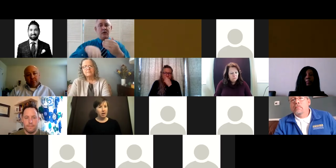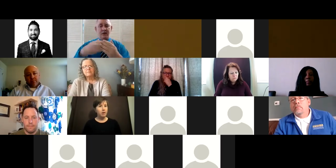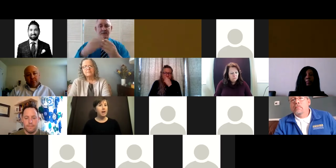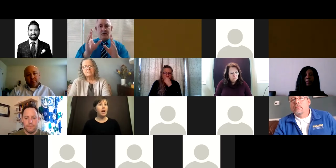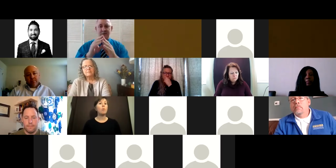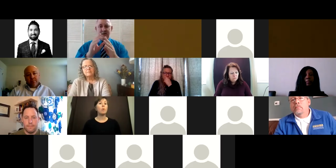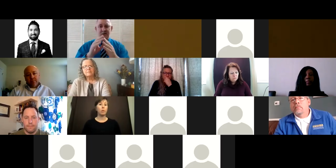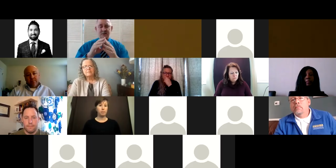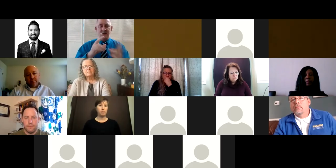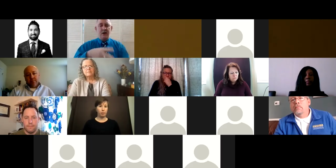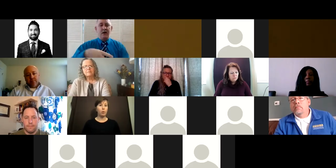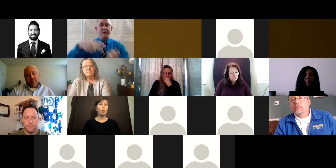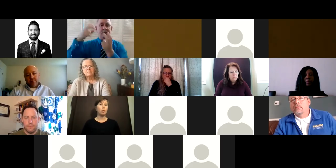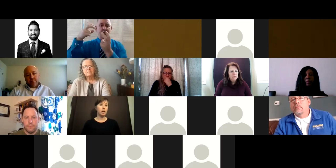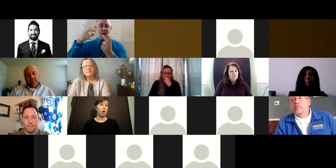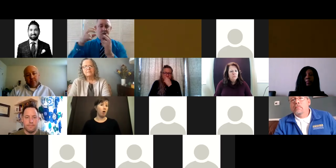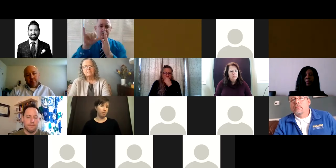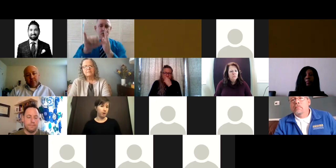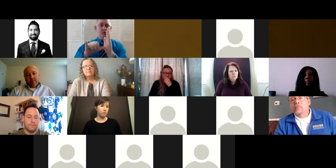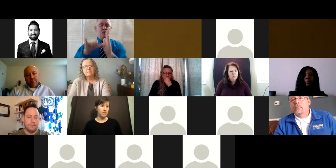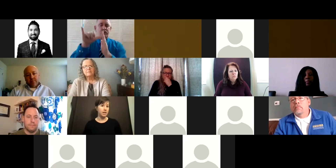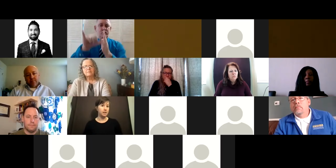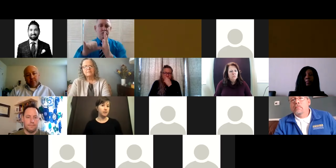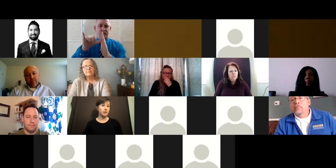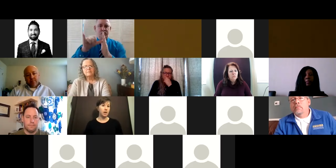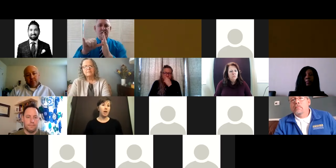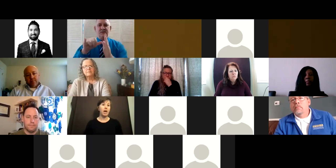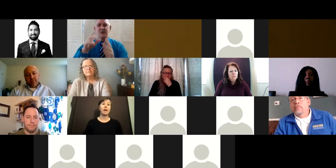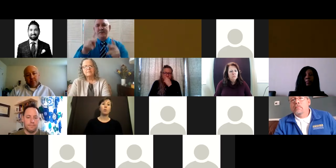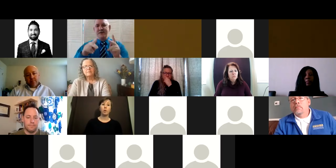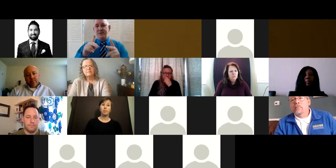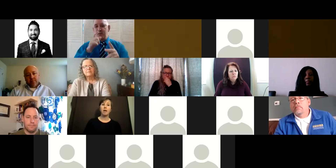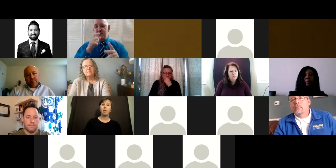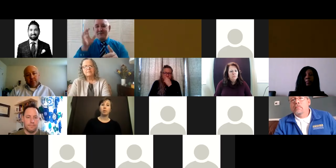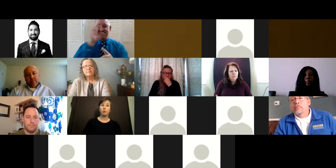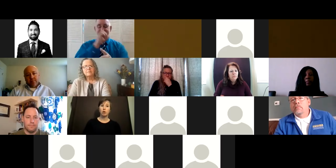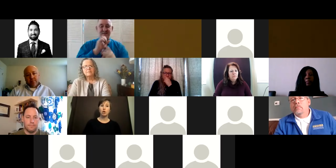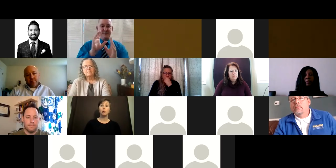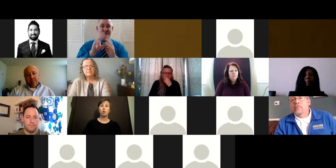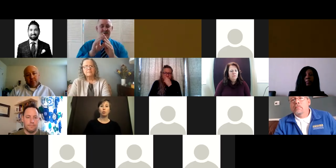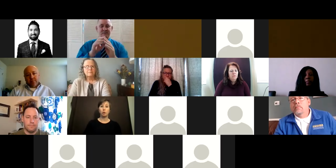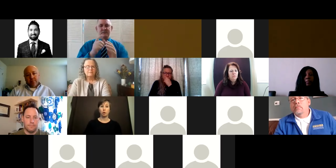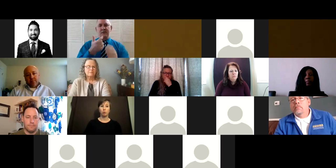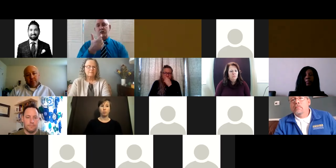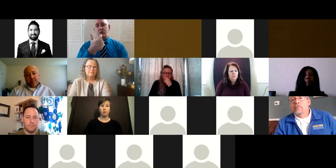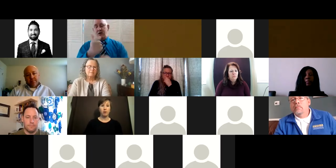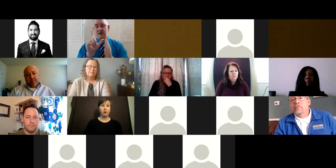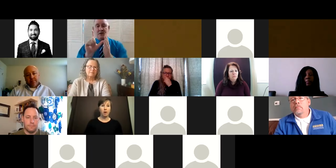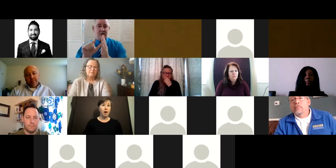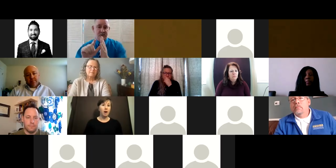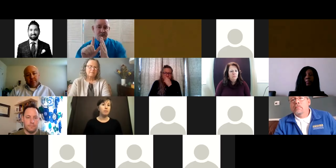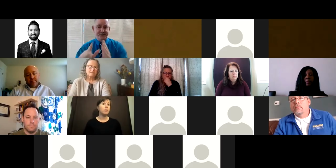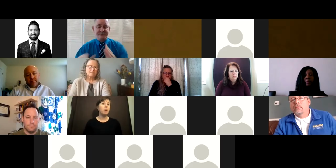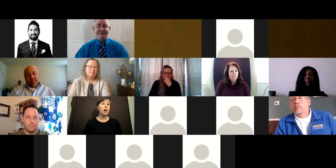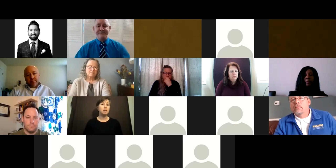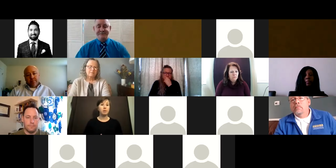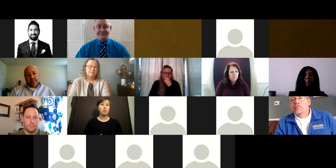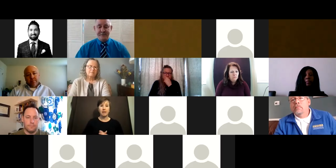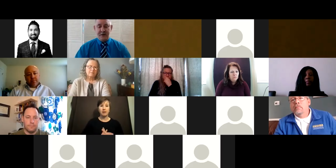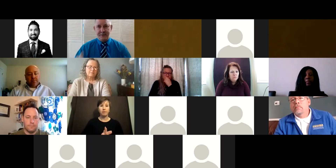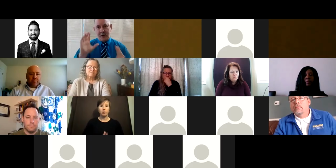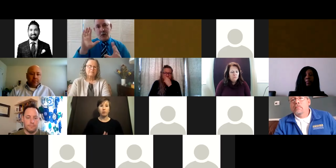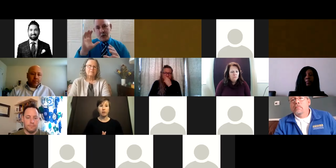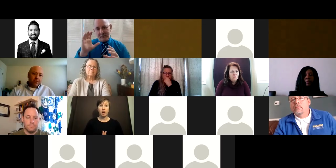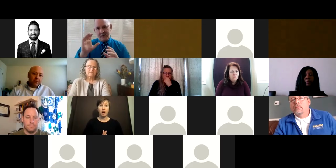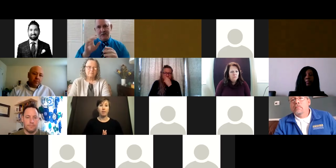From here on out, we will be recording all of our meetings and it will be uploaded to YouTube. So possibly